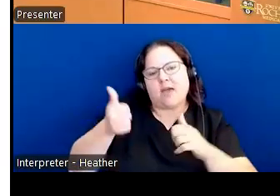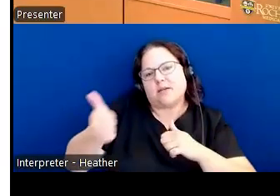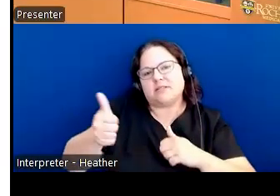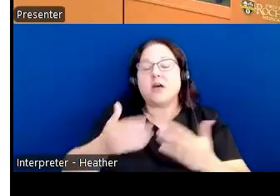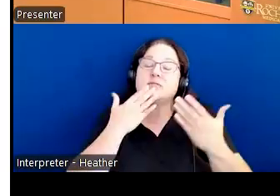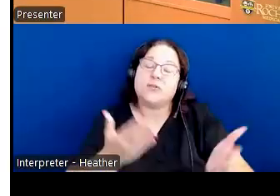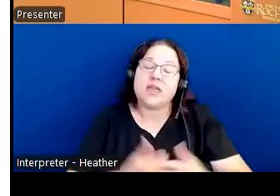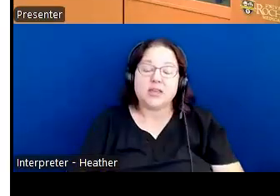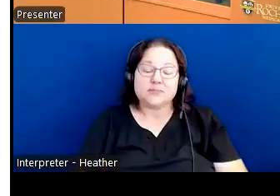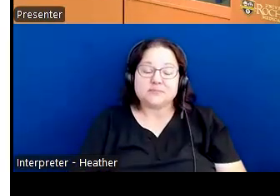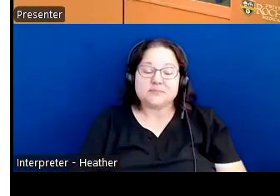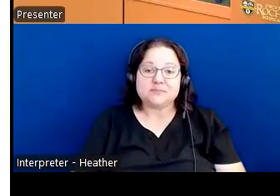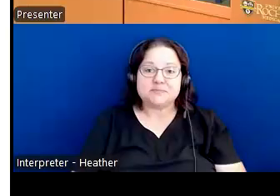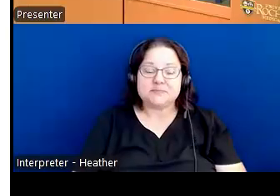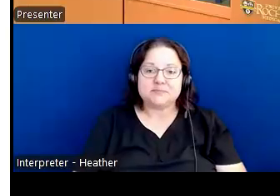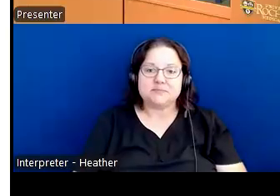great.